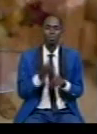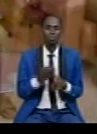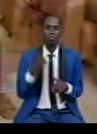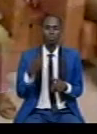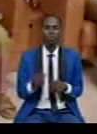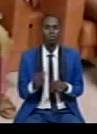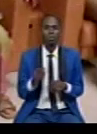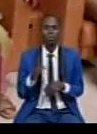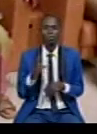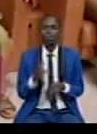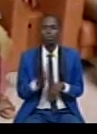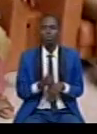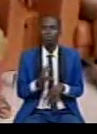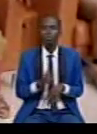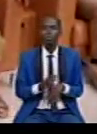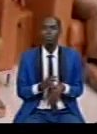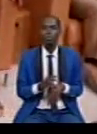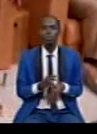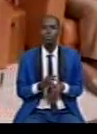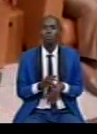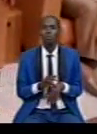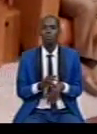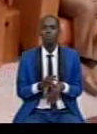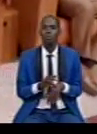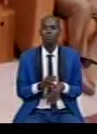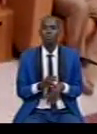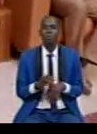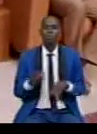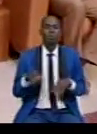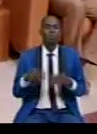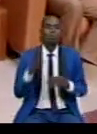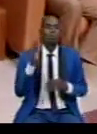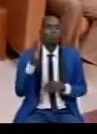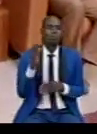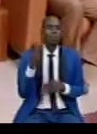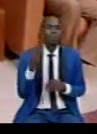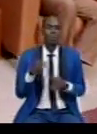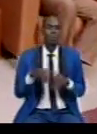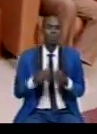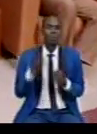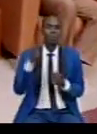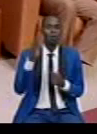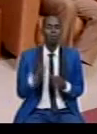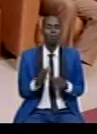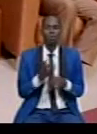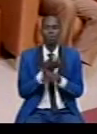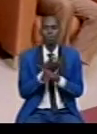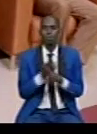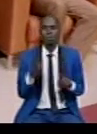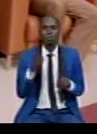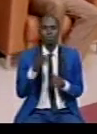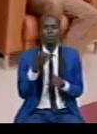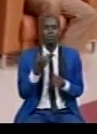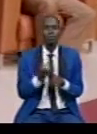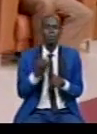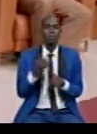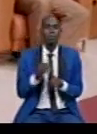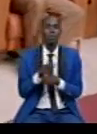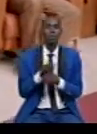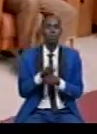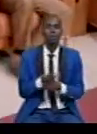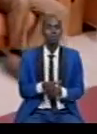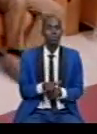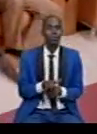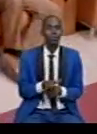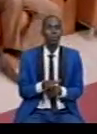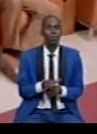we have David Denny testifying of how God delivered him from depression of 2 months.